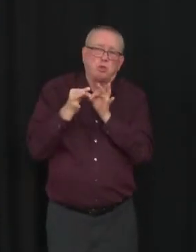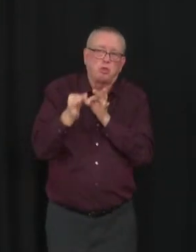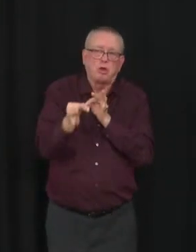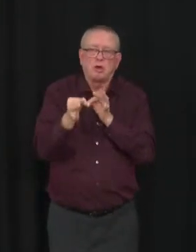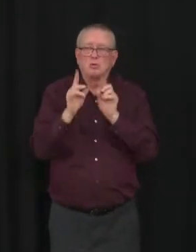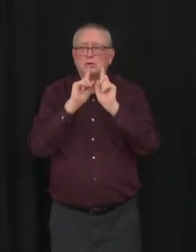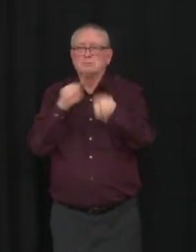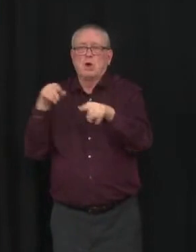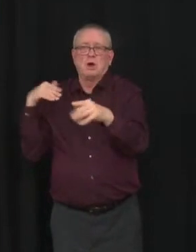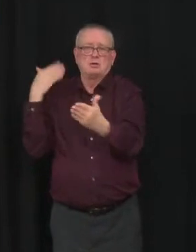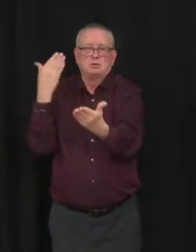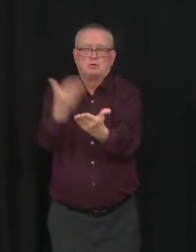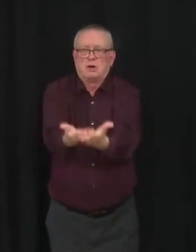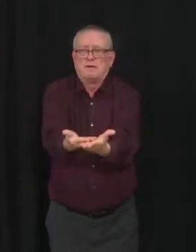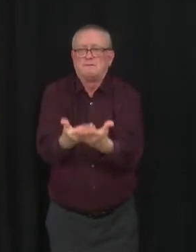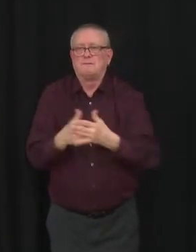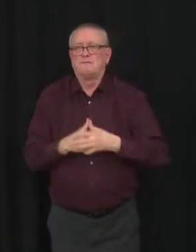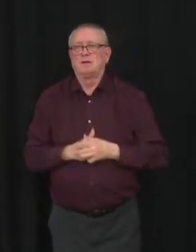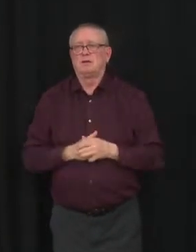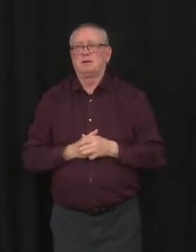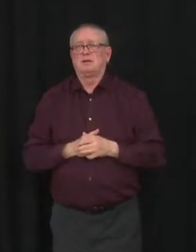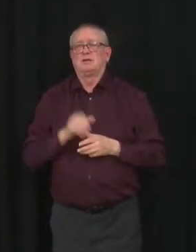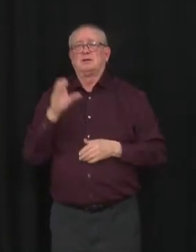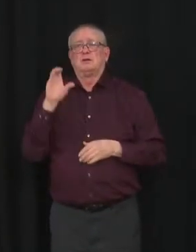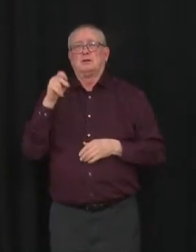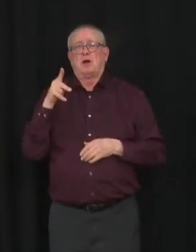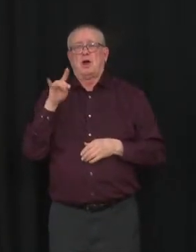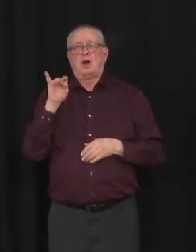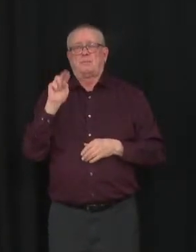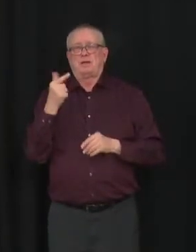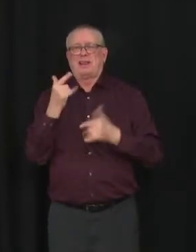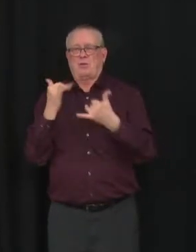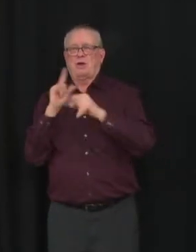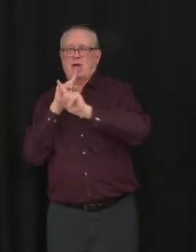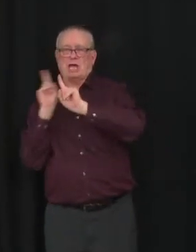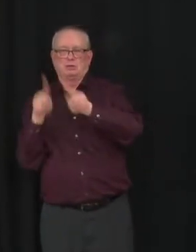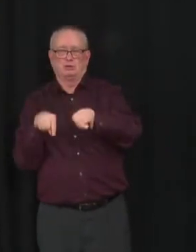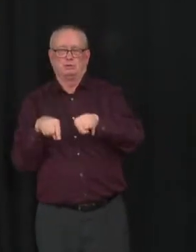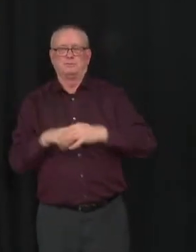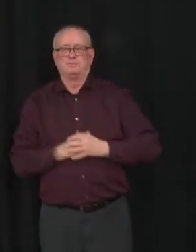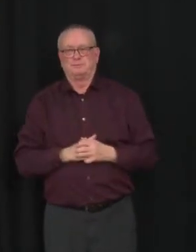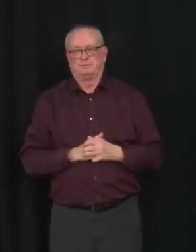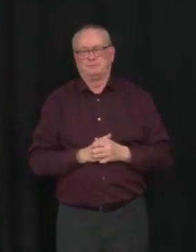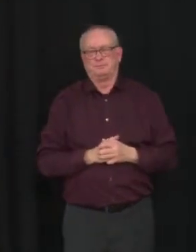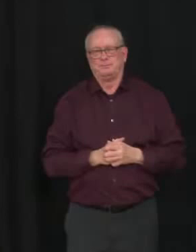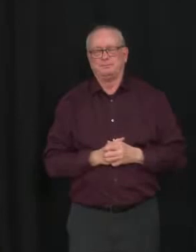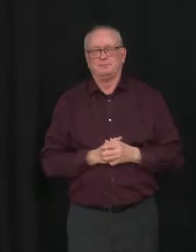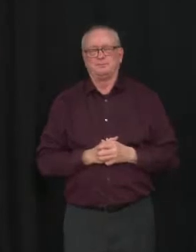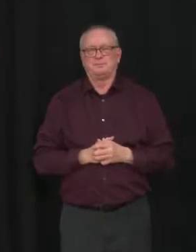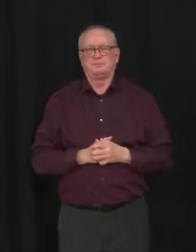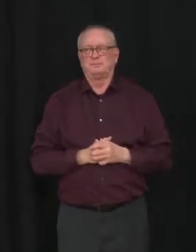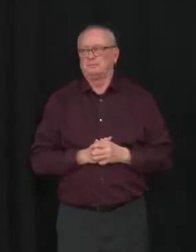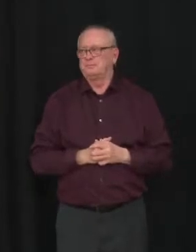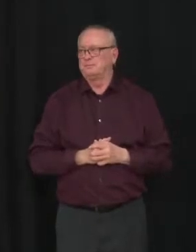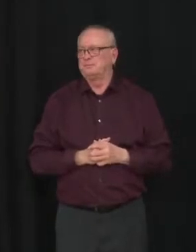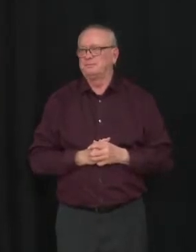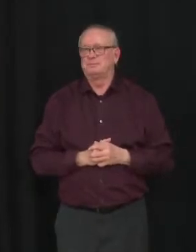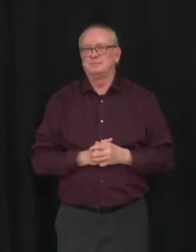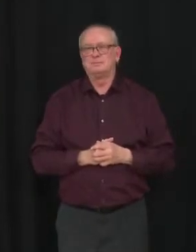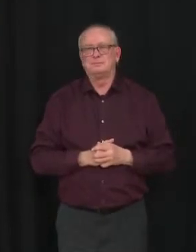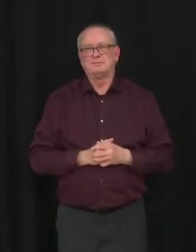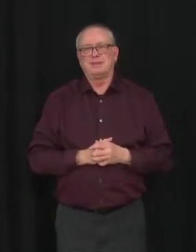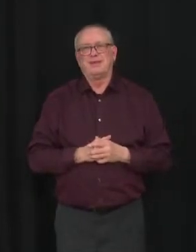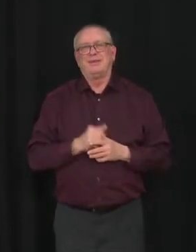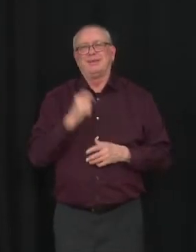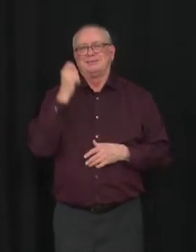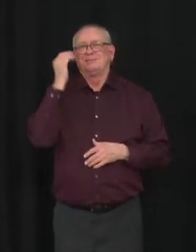Thanks for the question. As chatted earlier, the EMS, we understand that